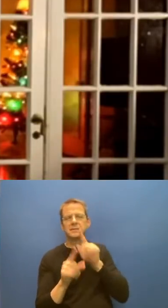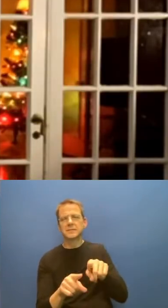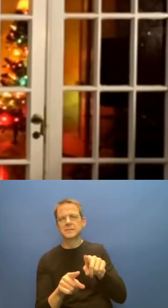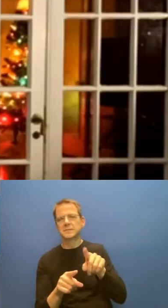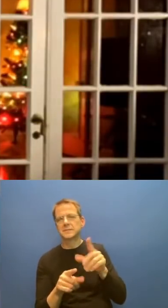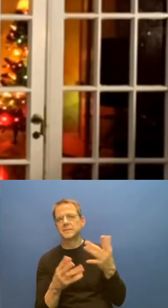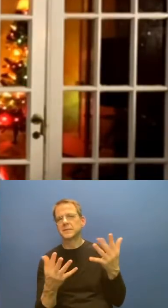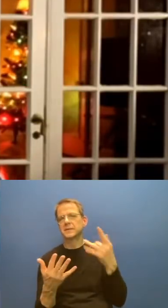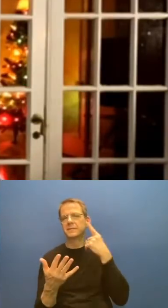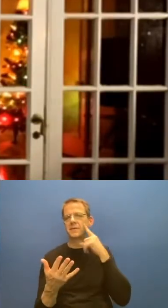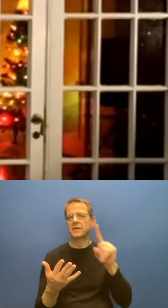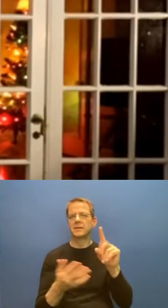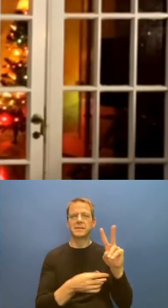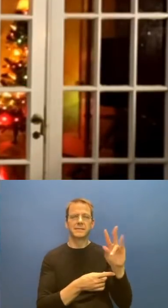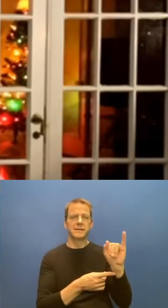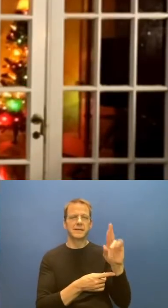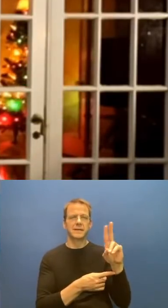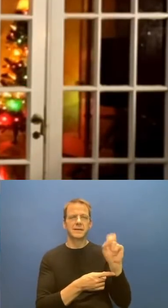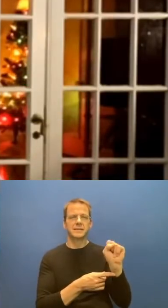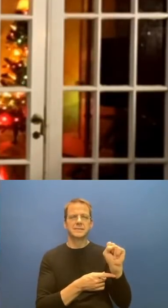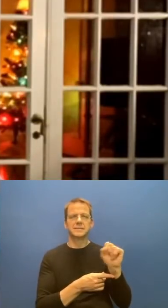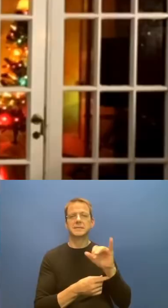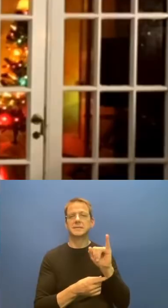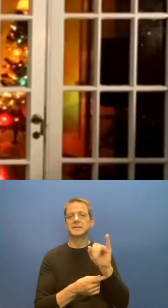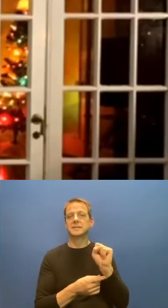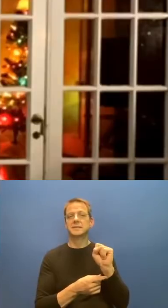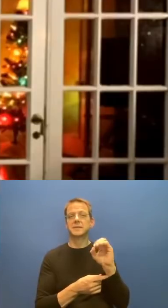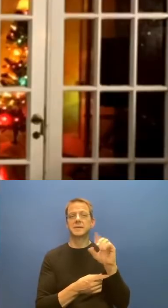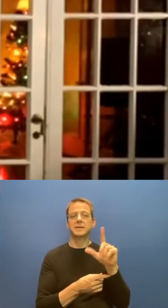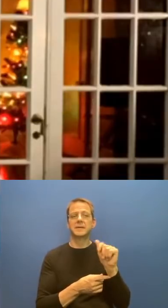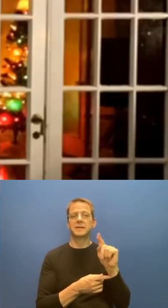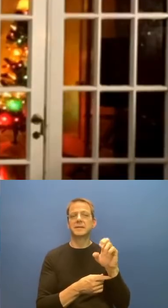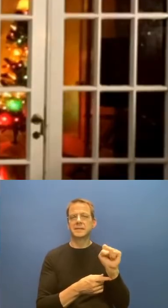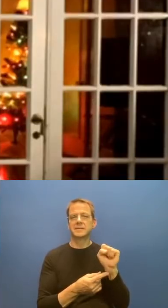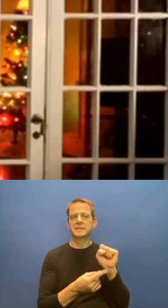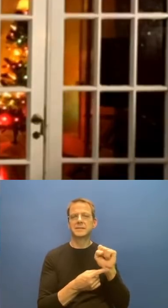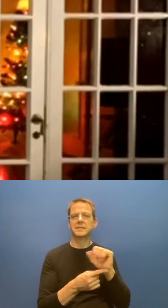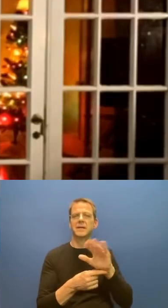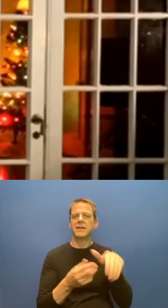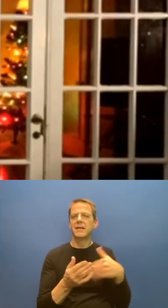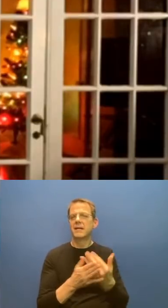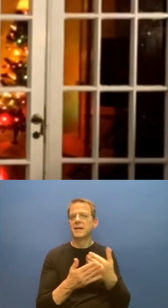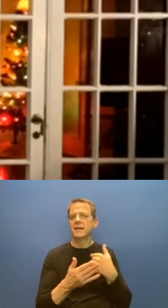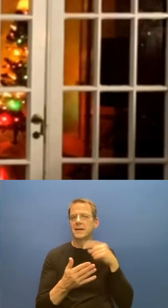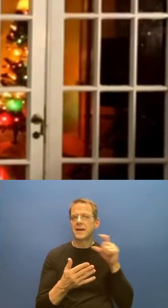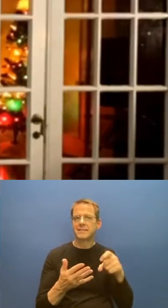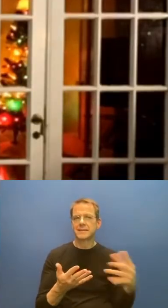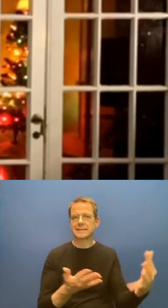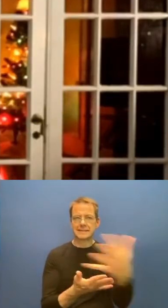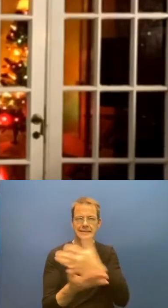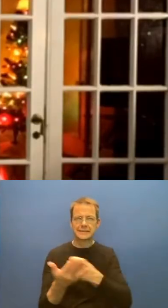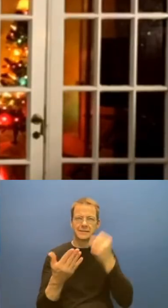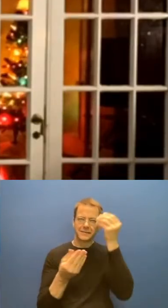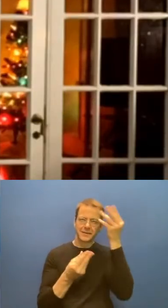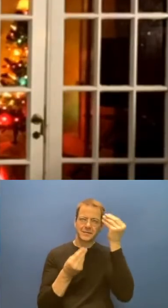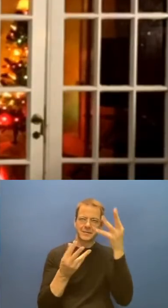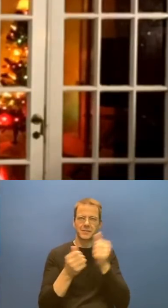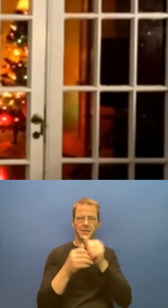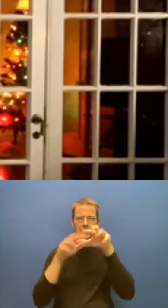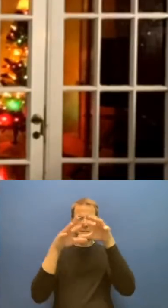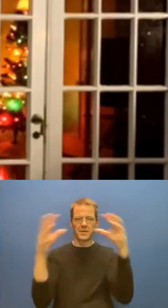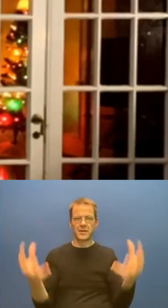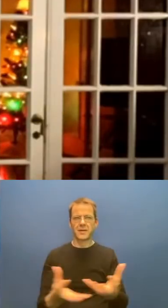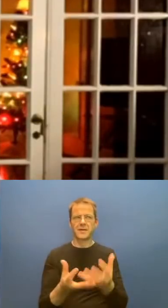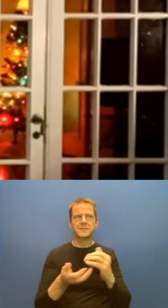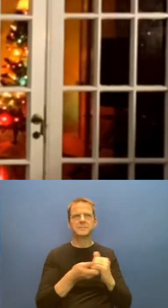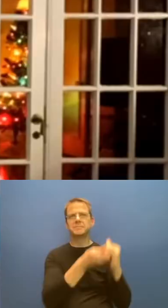moved across the globe and work with collaborators across the globe to identify what assays need to be done. Many of us have been on